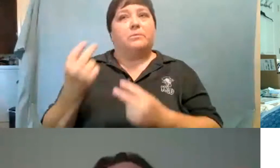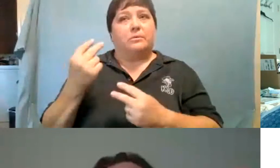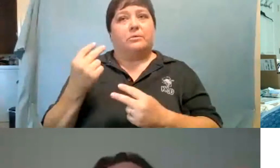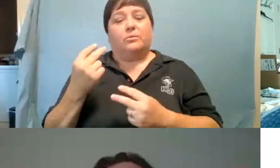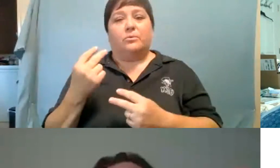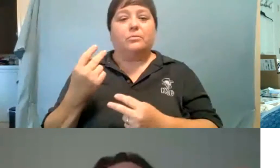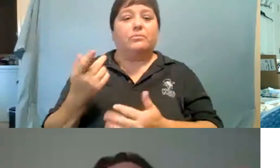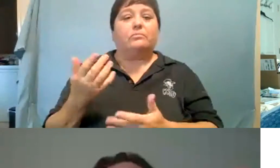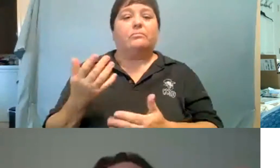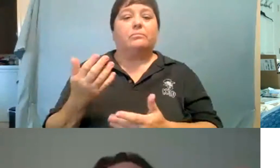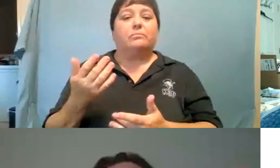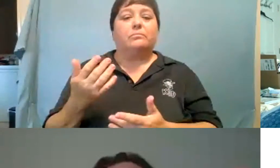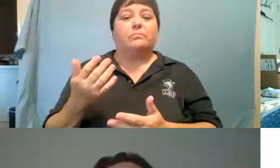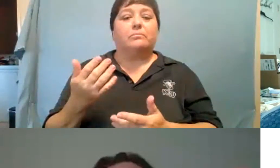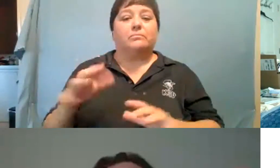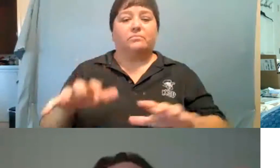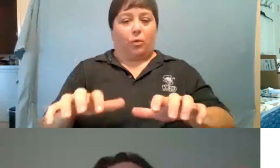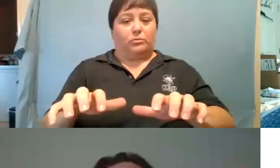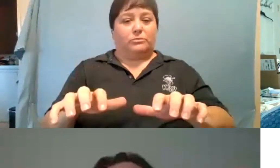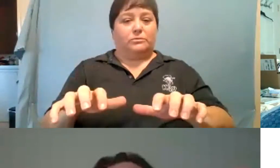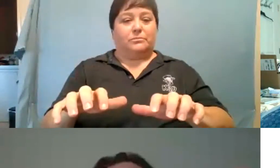first.